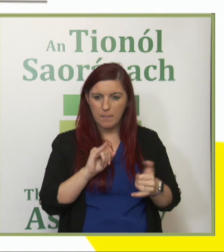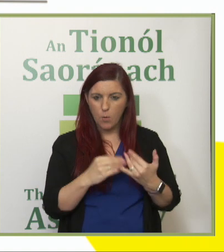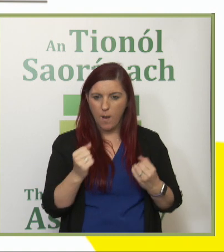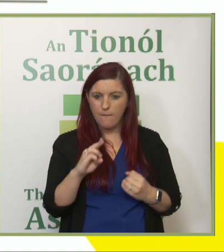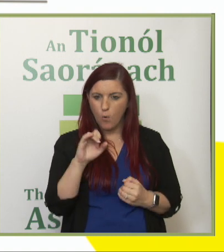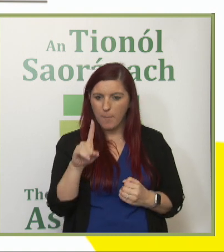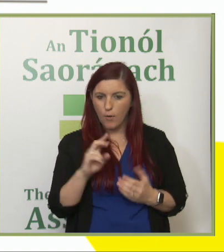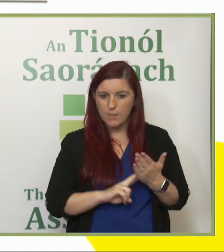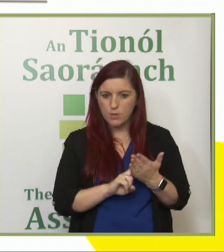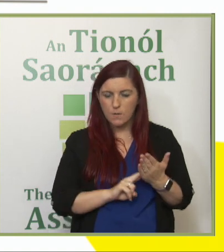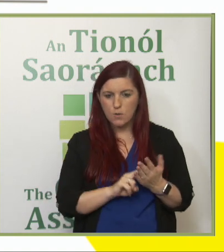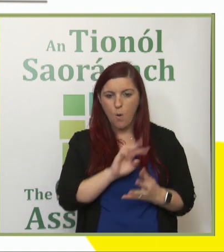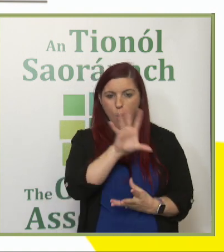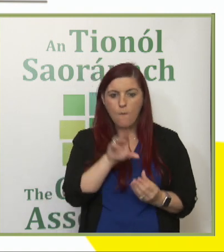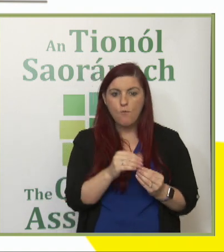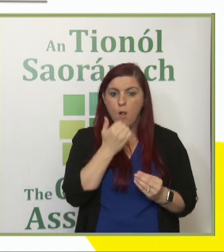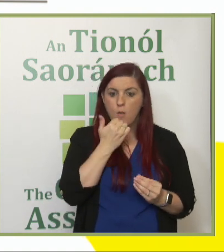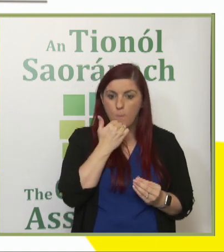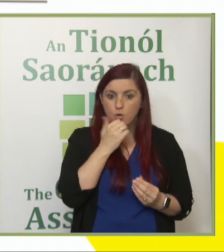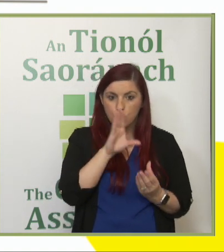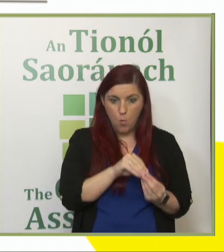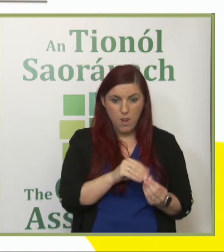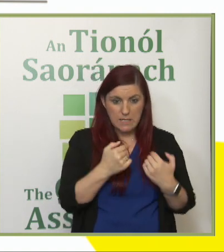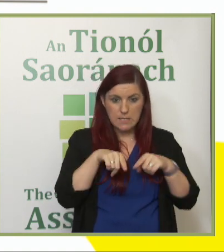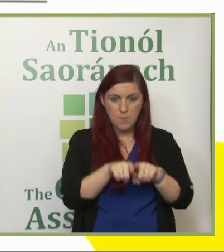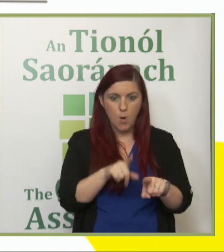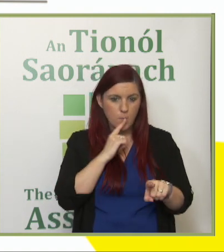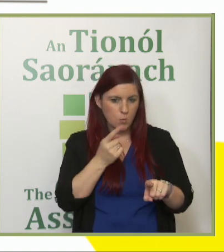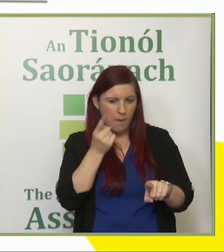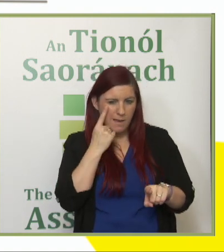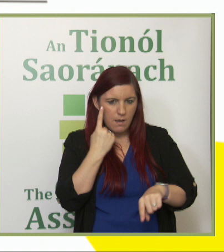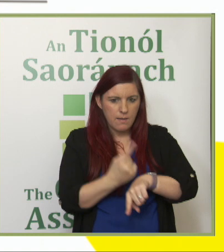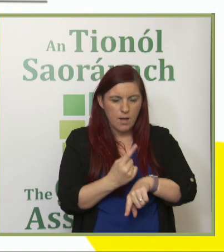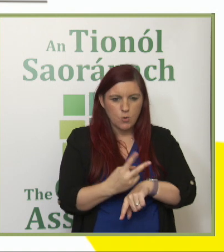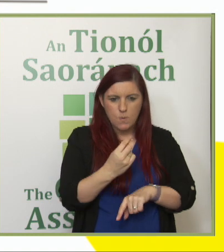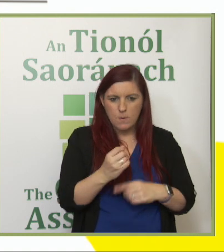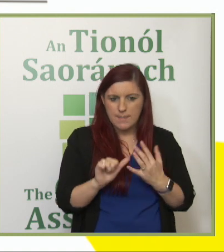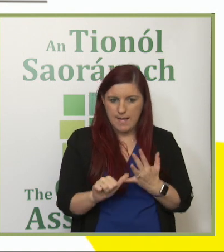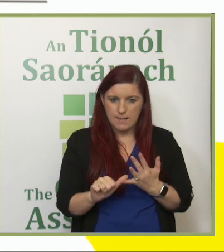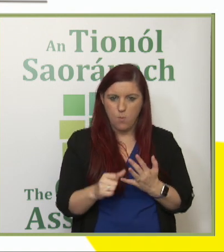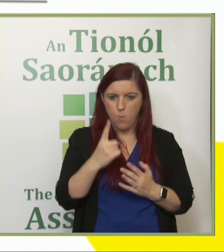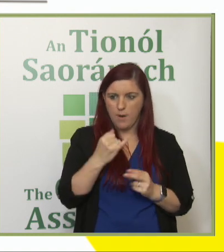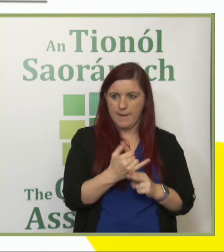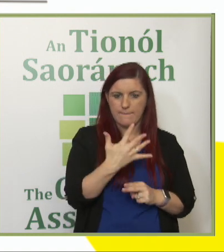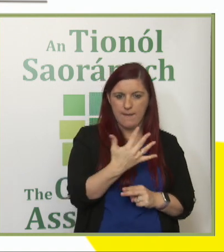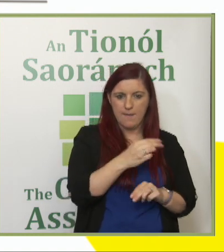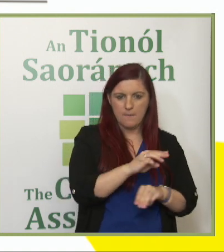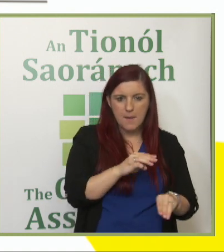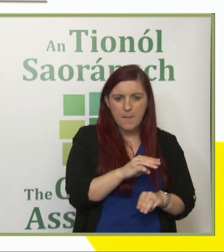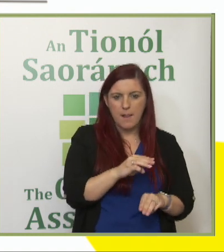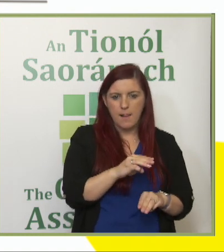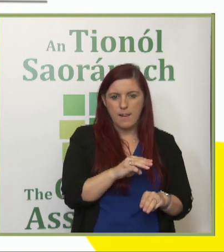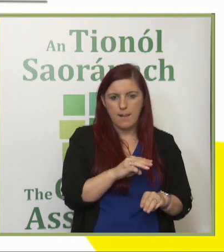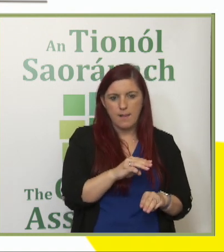use. While the overall numbers are similar, we can see that in 2006, 1 in 5 people with problem opioid